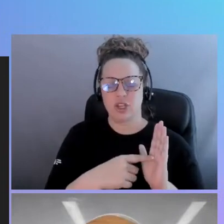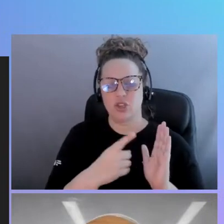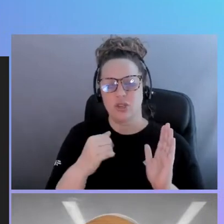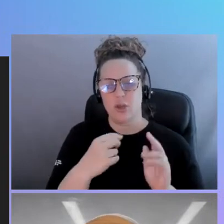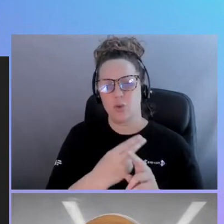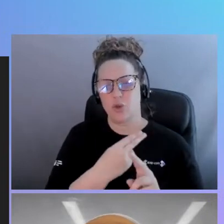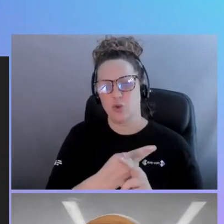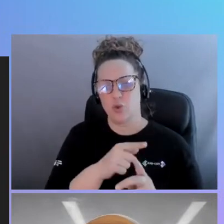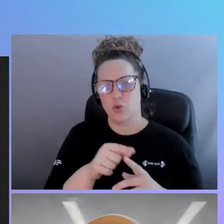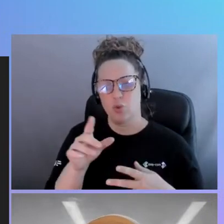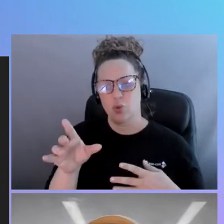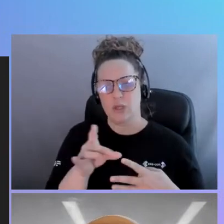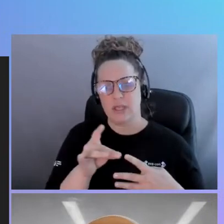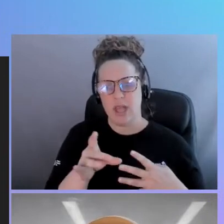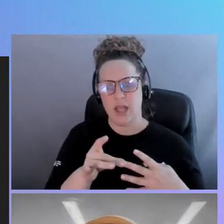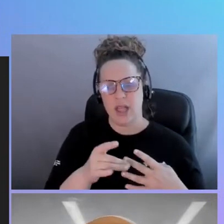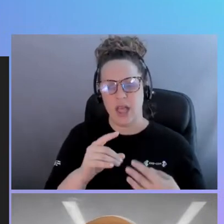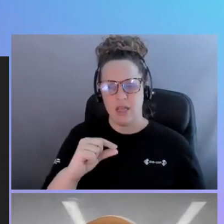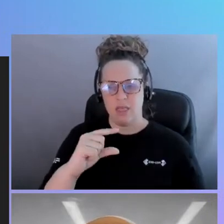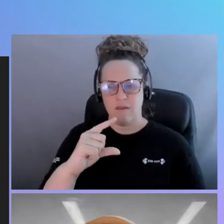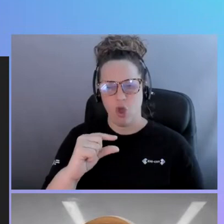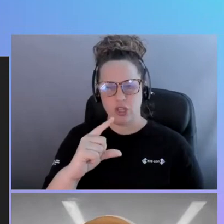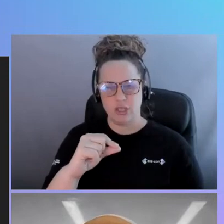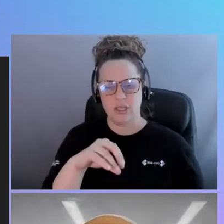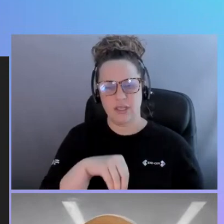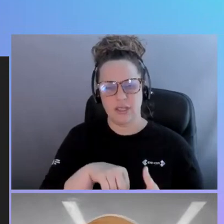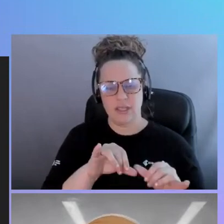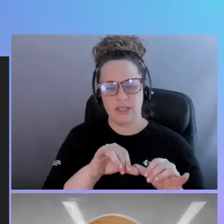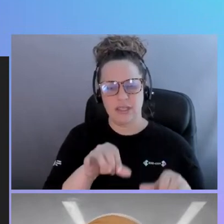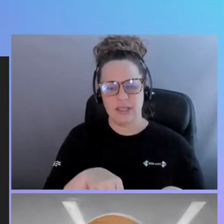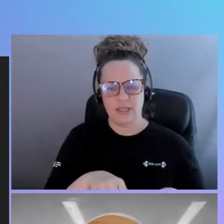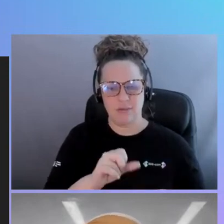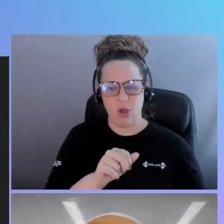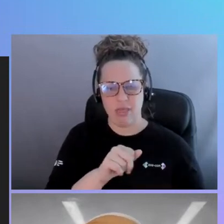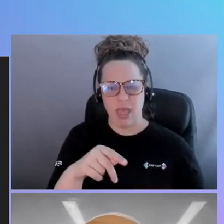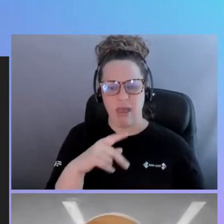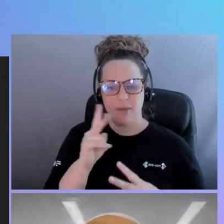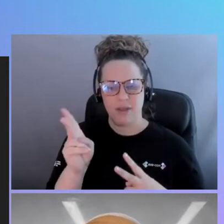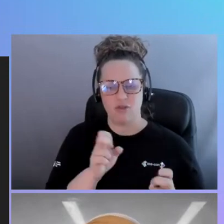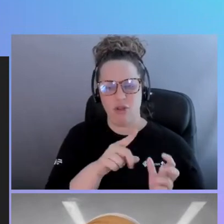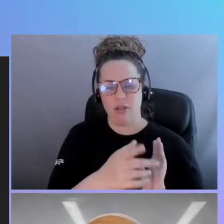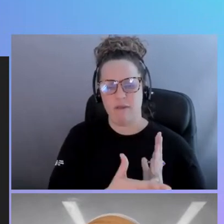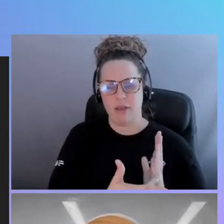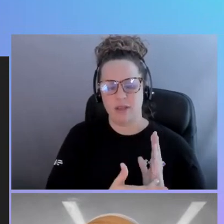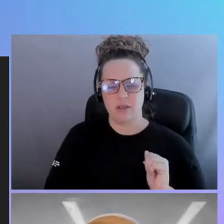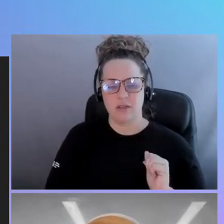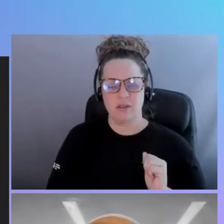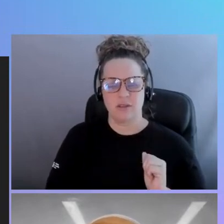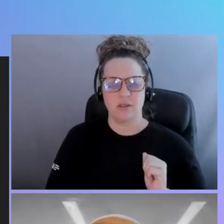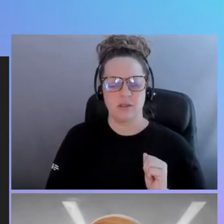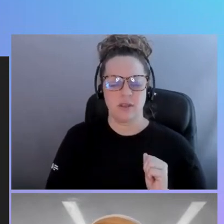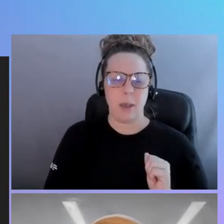to select the font size they want in the system and the apps installed in their devices.